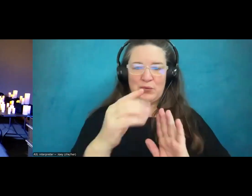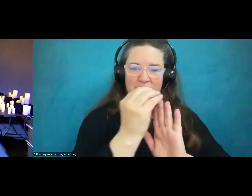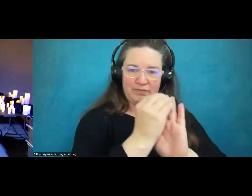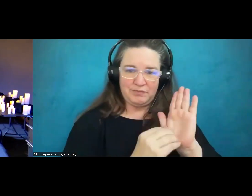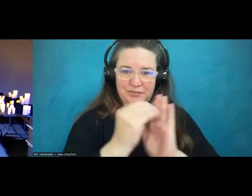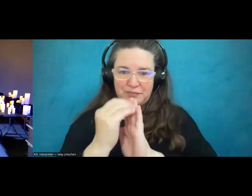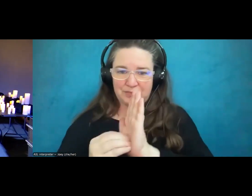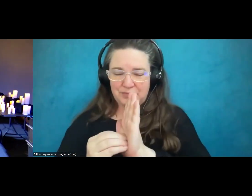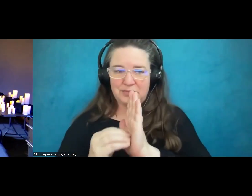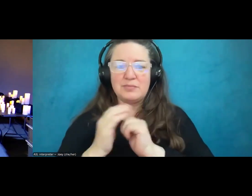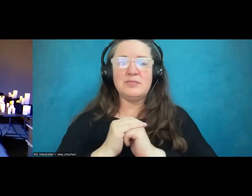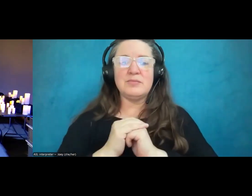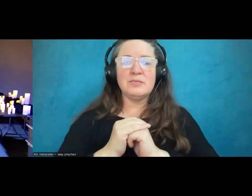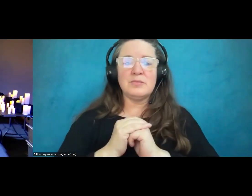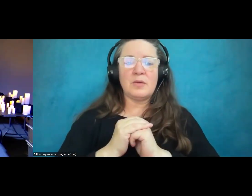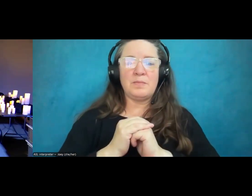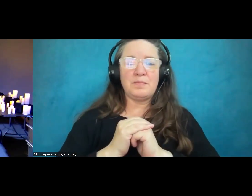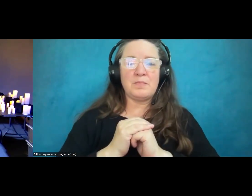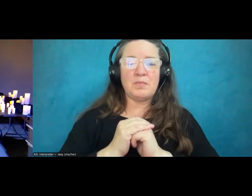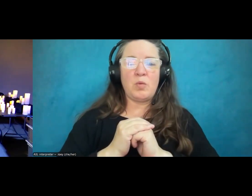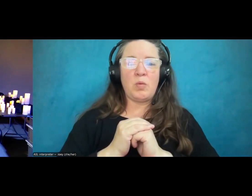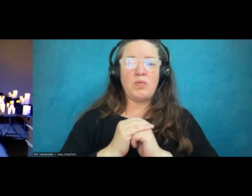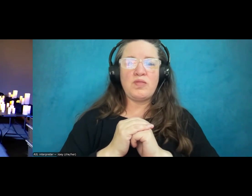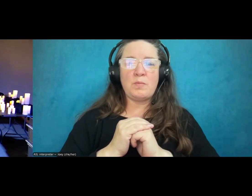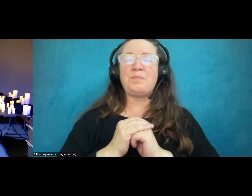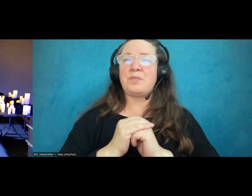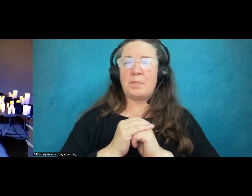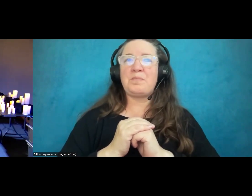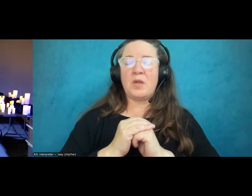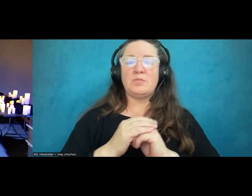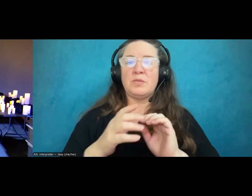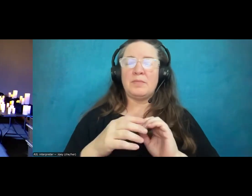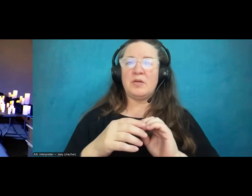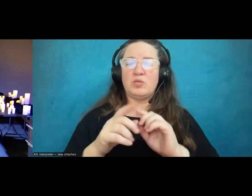particular gathering moment together that we are having.